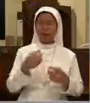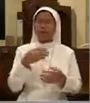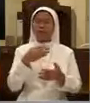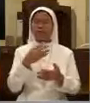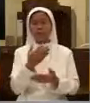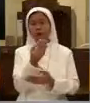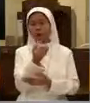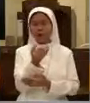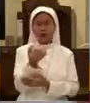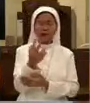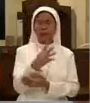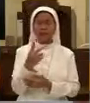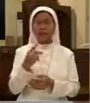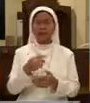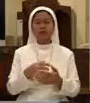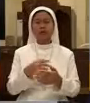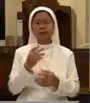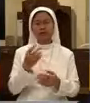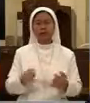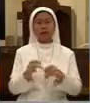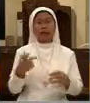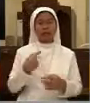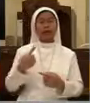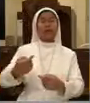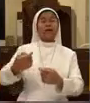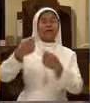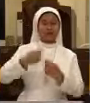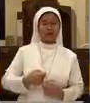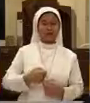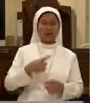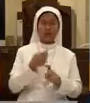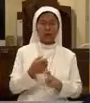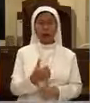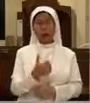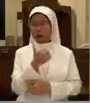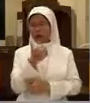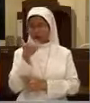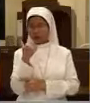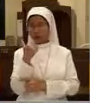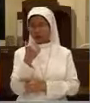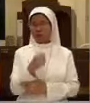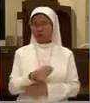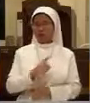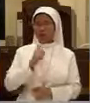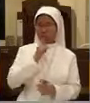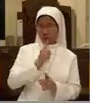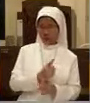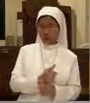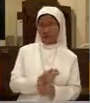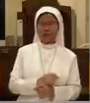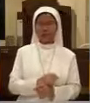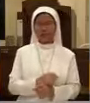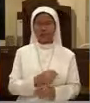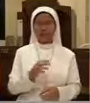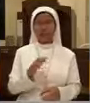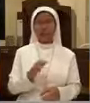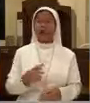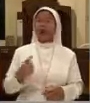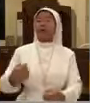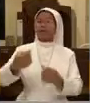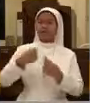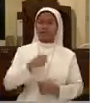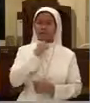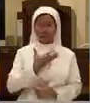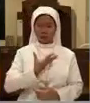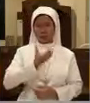And the gift comes from somebody else. Galing yan sa iba. A gift is not